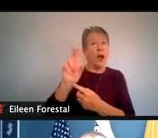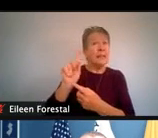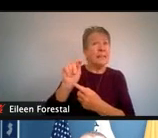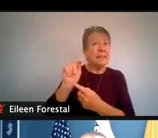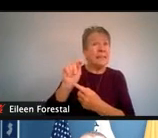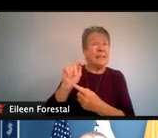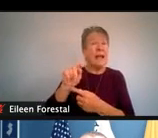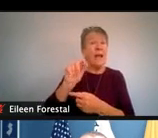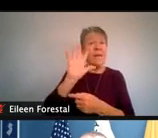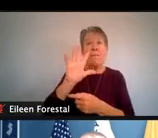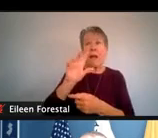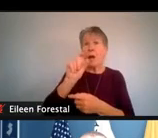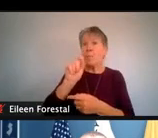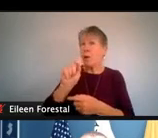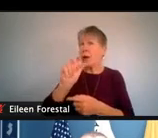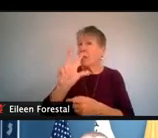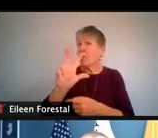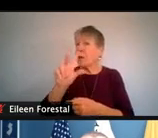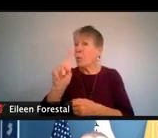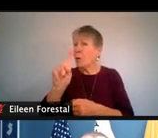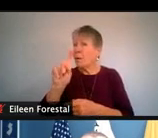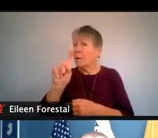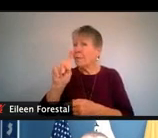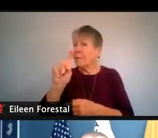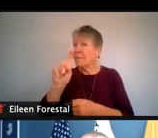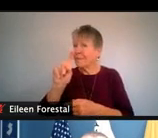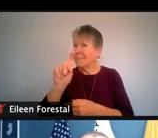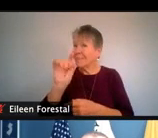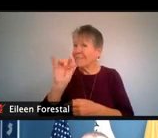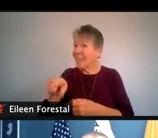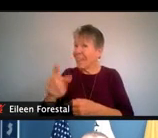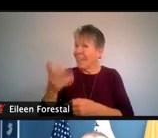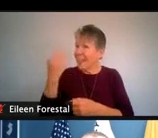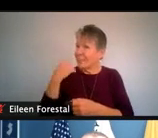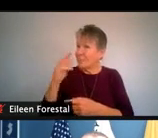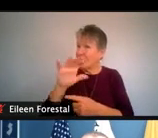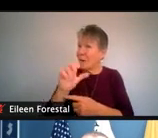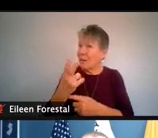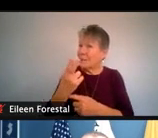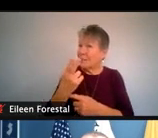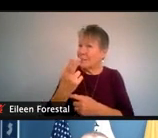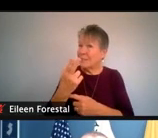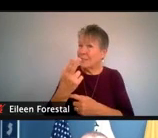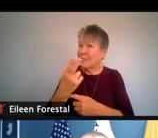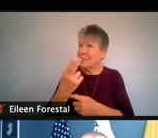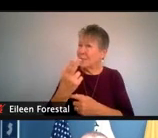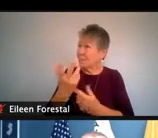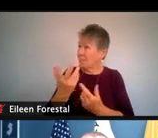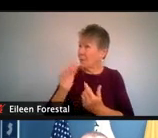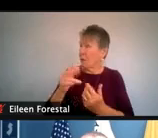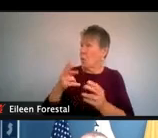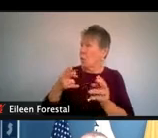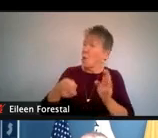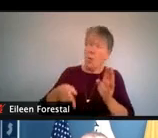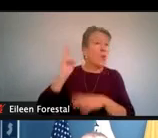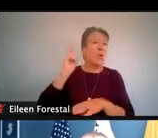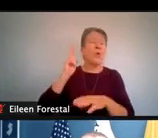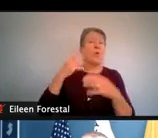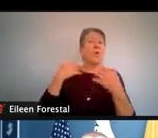on positivity rates, but it was very much deep double digits. And that's when we were